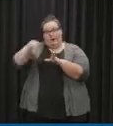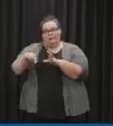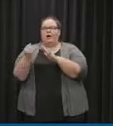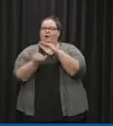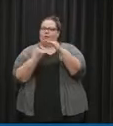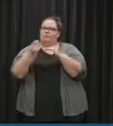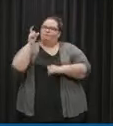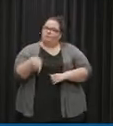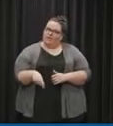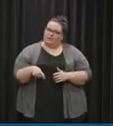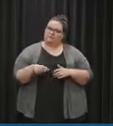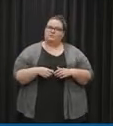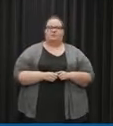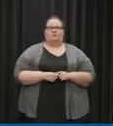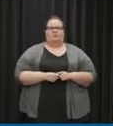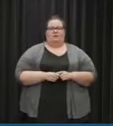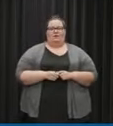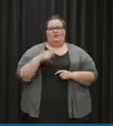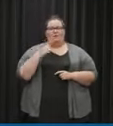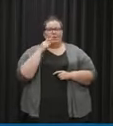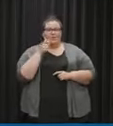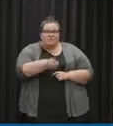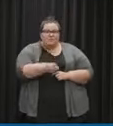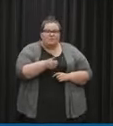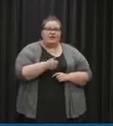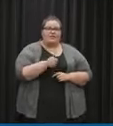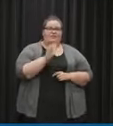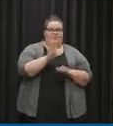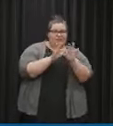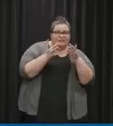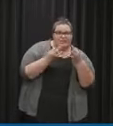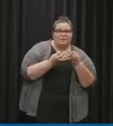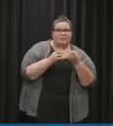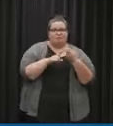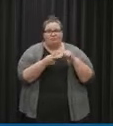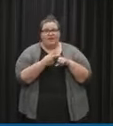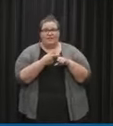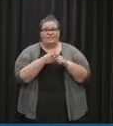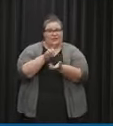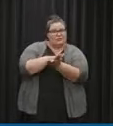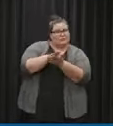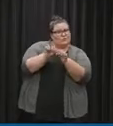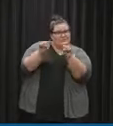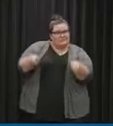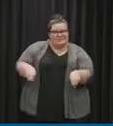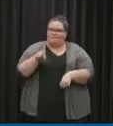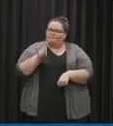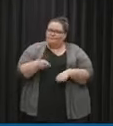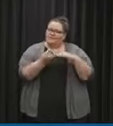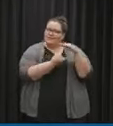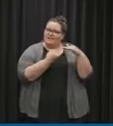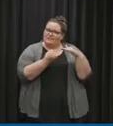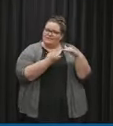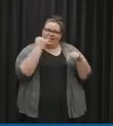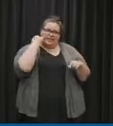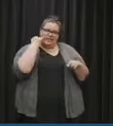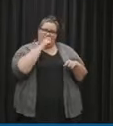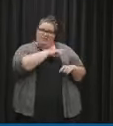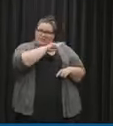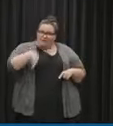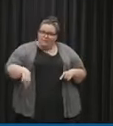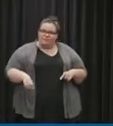and friends and community members, but also for the teachers, staff, and students in the school system right now. Thank you,